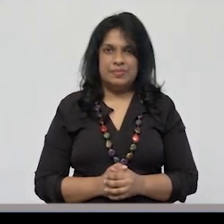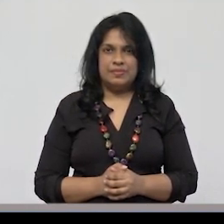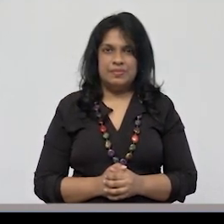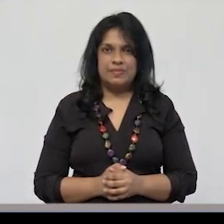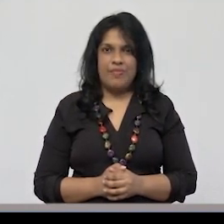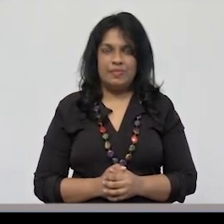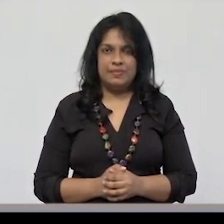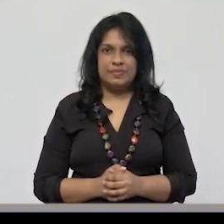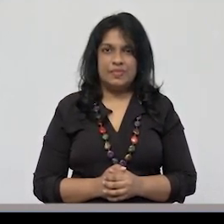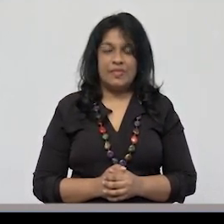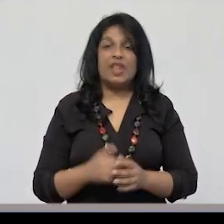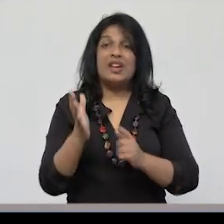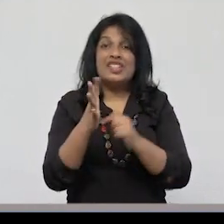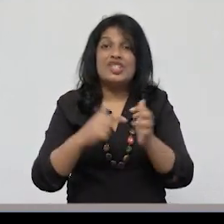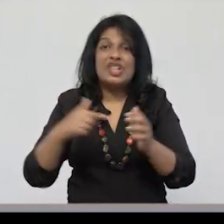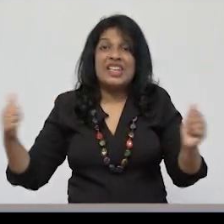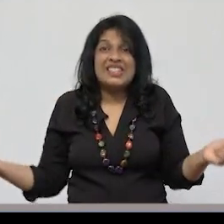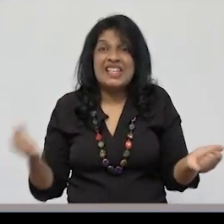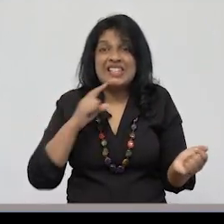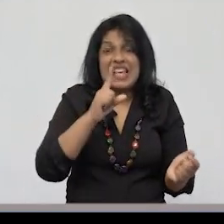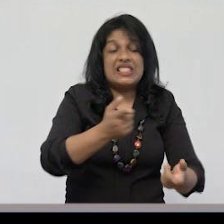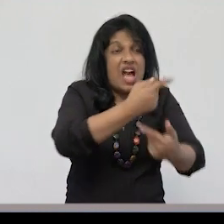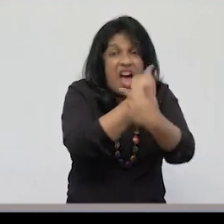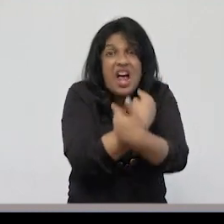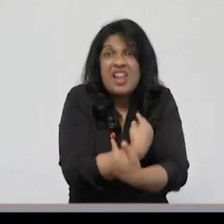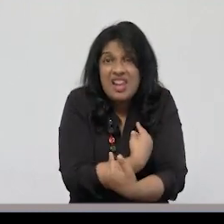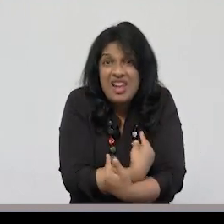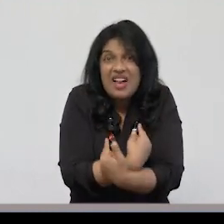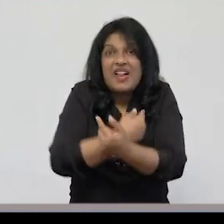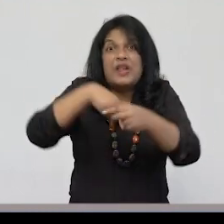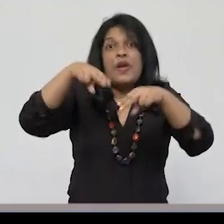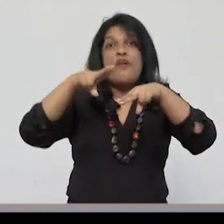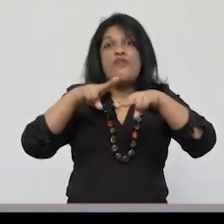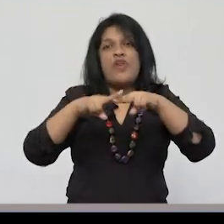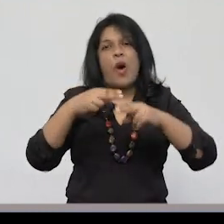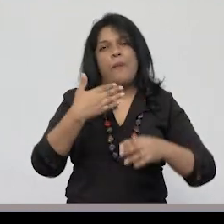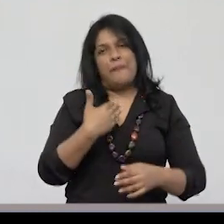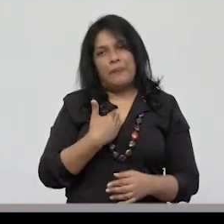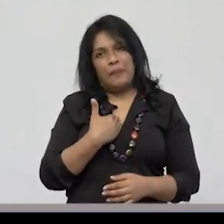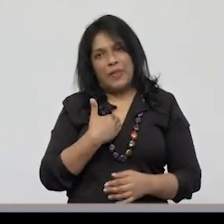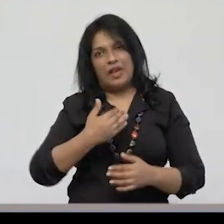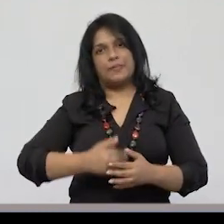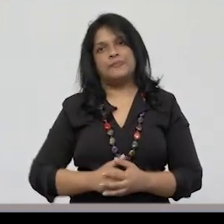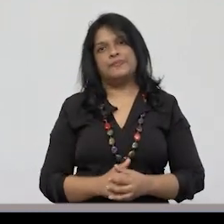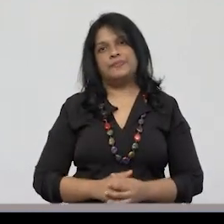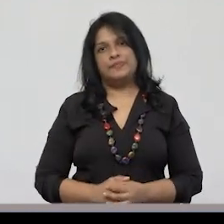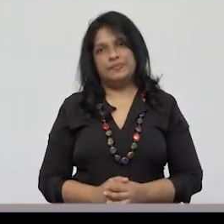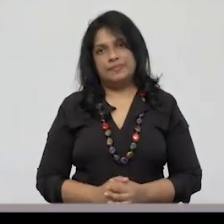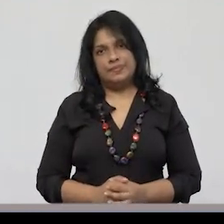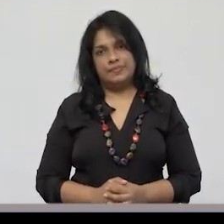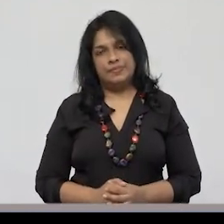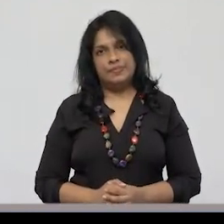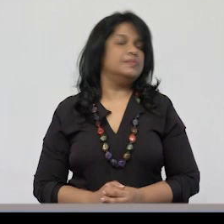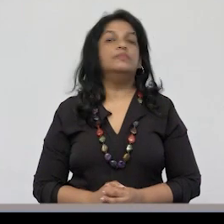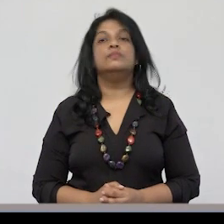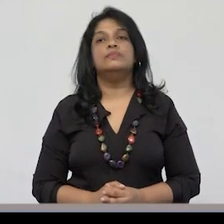me. In the other version, it says, I will teach you, right? Learning is a process, remember. It